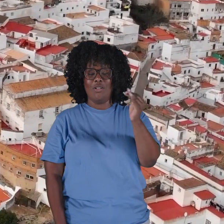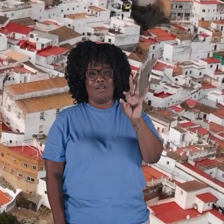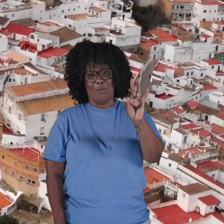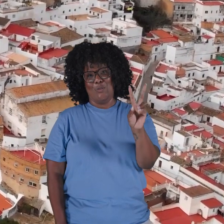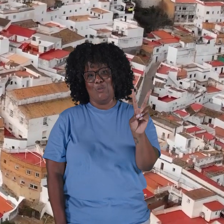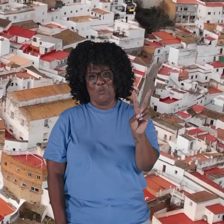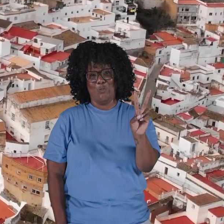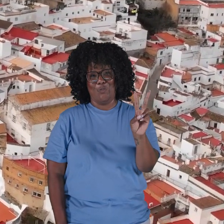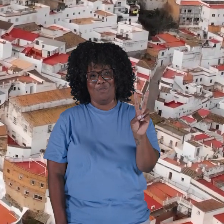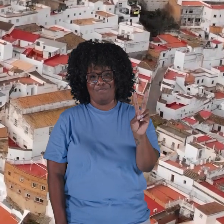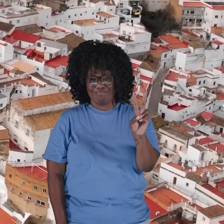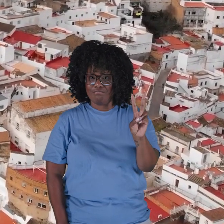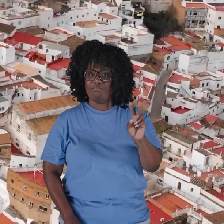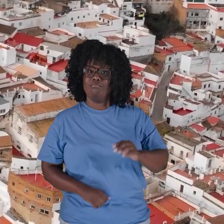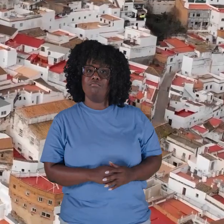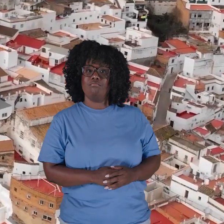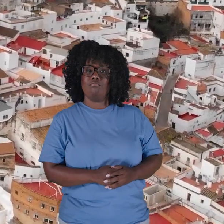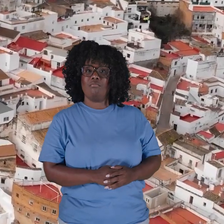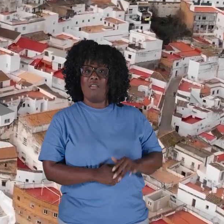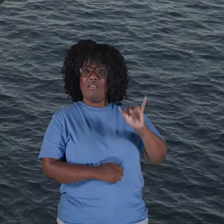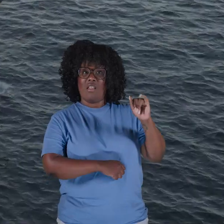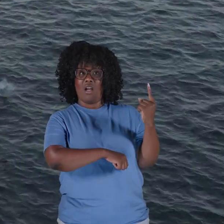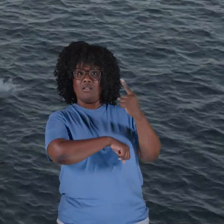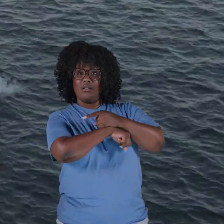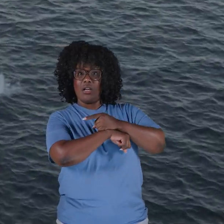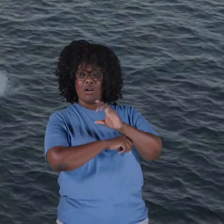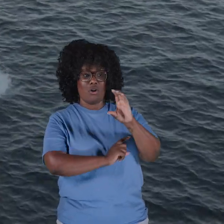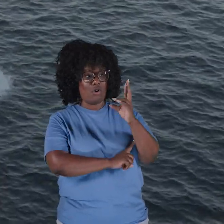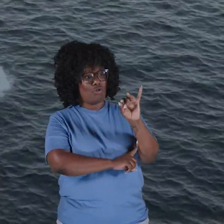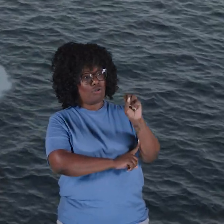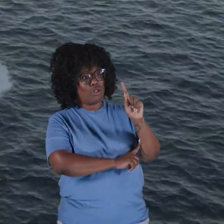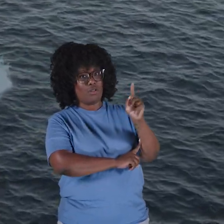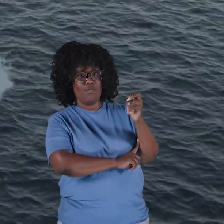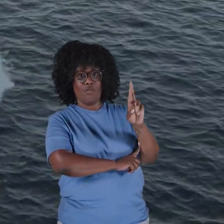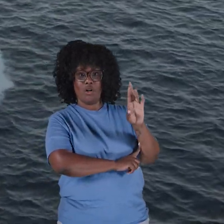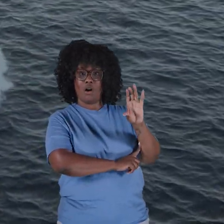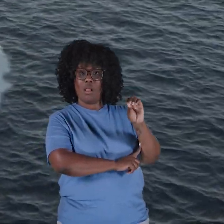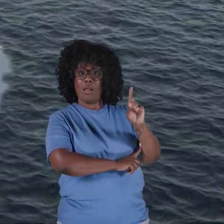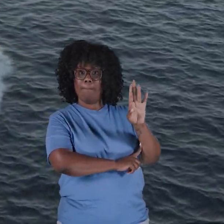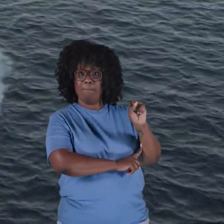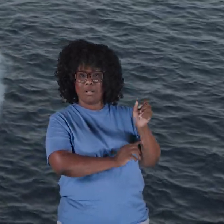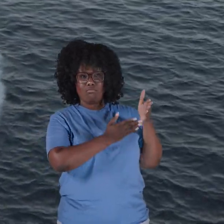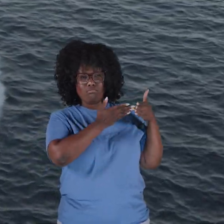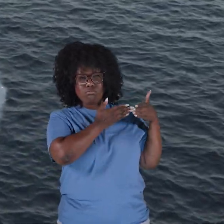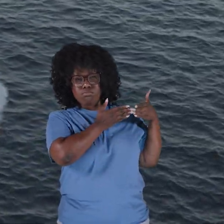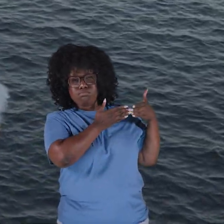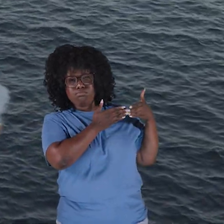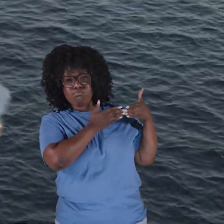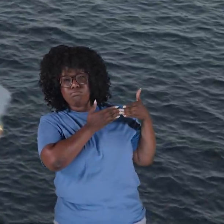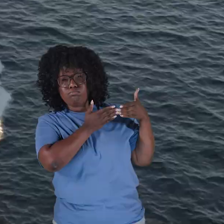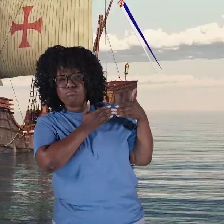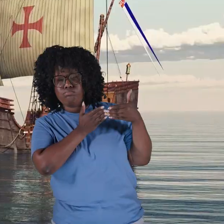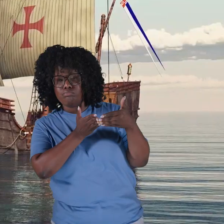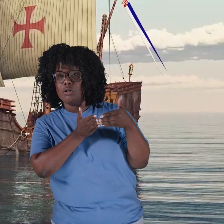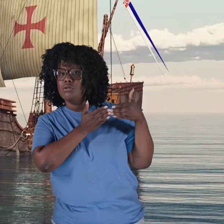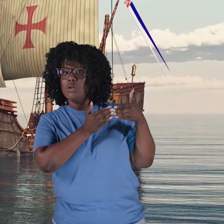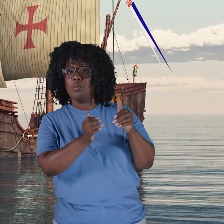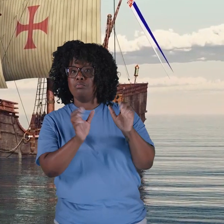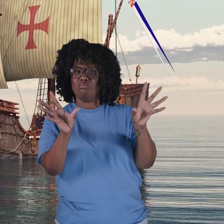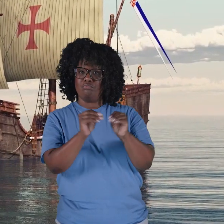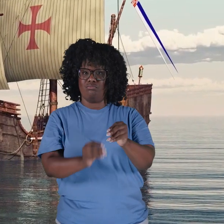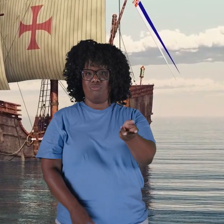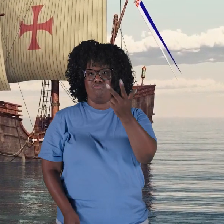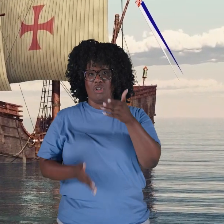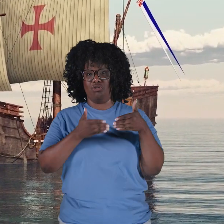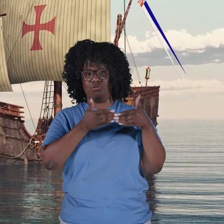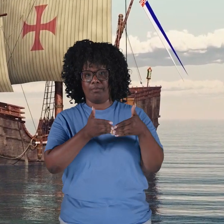on August 3rd, 1492. That is the day Christopher Columbus sailed the ocean blue. He set